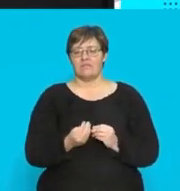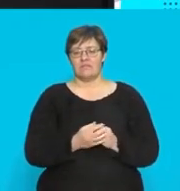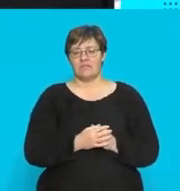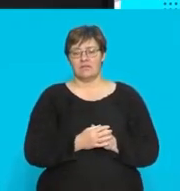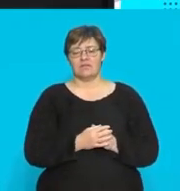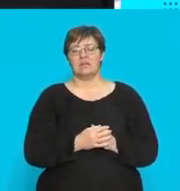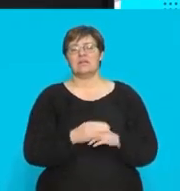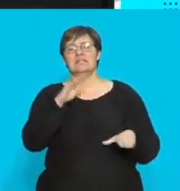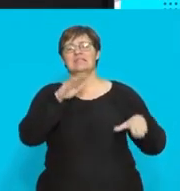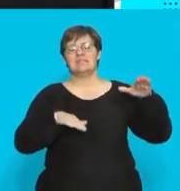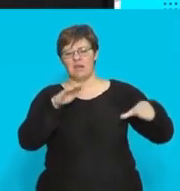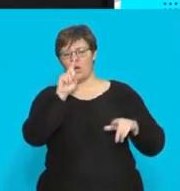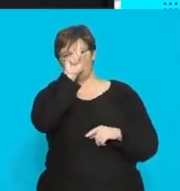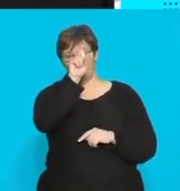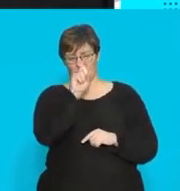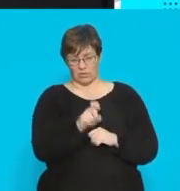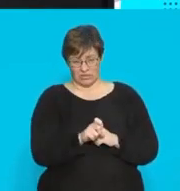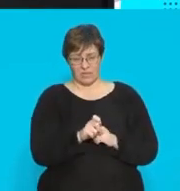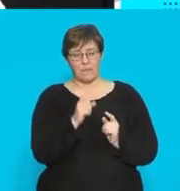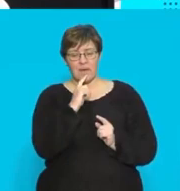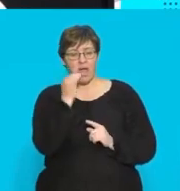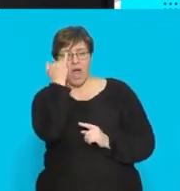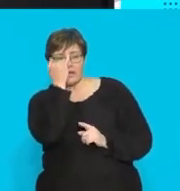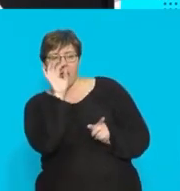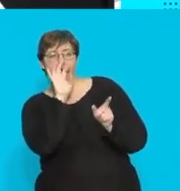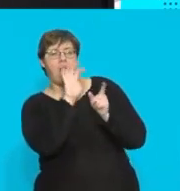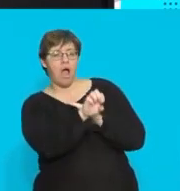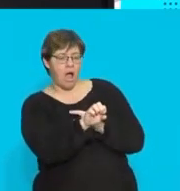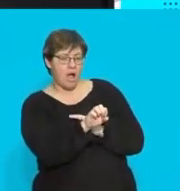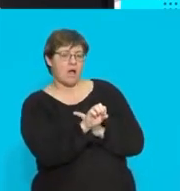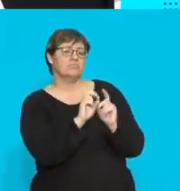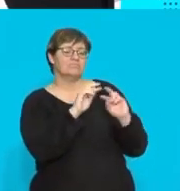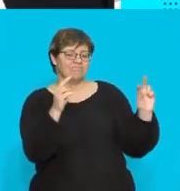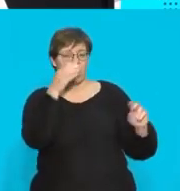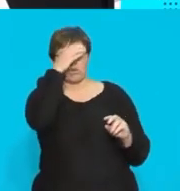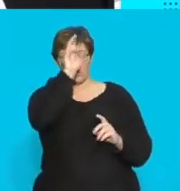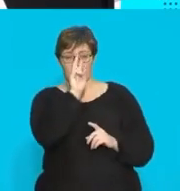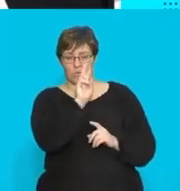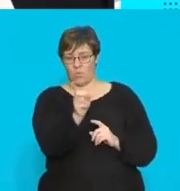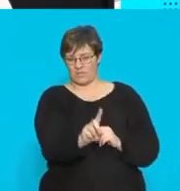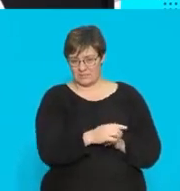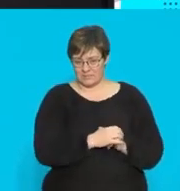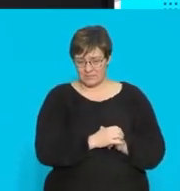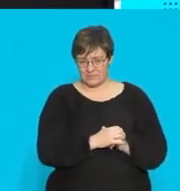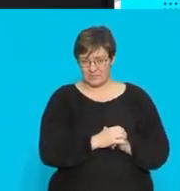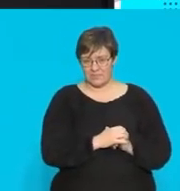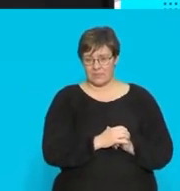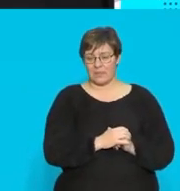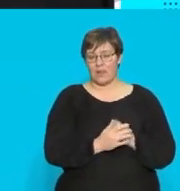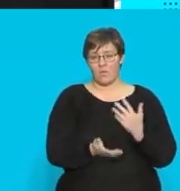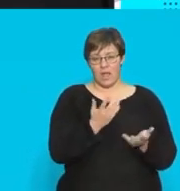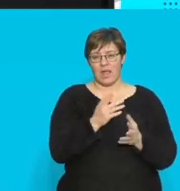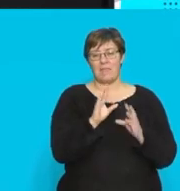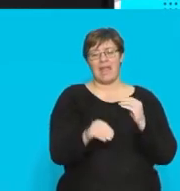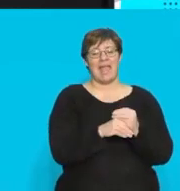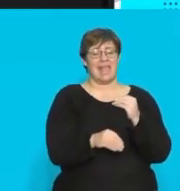together two. They're very similar in nature, but they just give you an idea of what kind of concepts to look for. As I